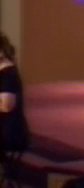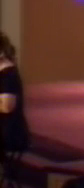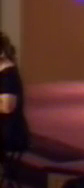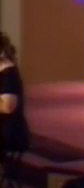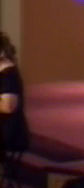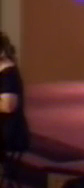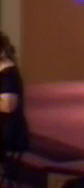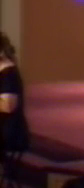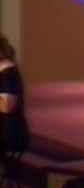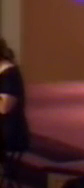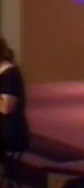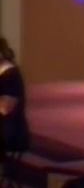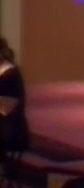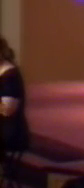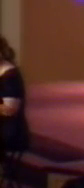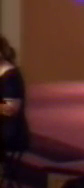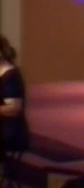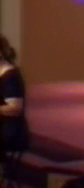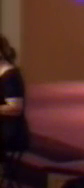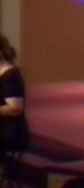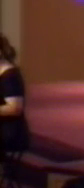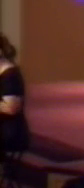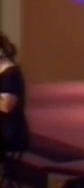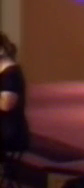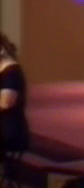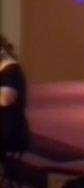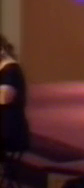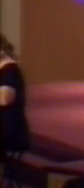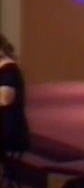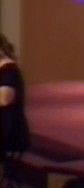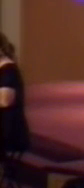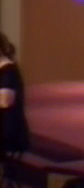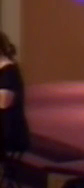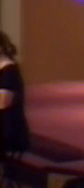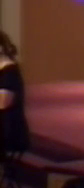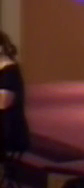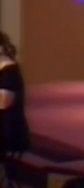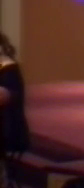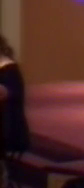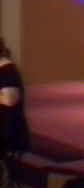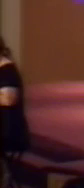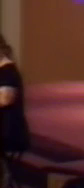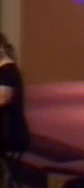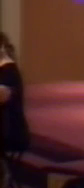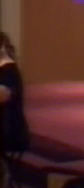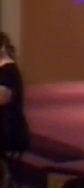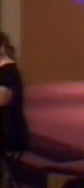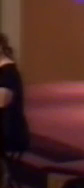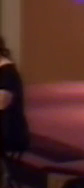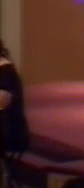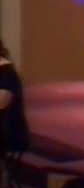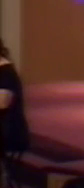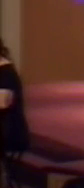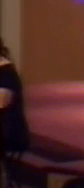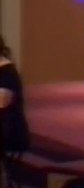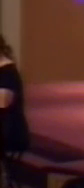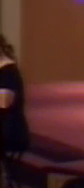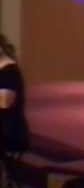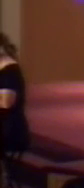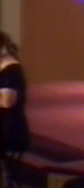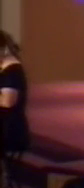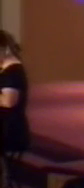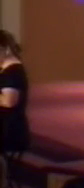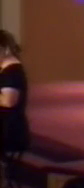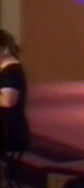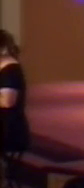it. People live in it every single day, miserable lives. And I think back to Acts 16, where Paul's